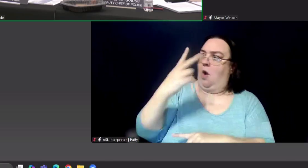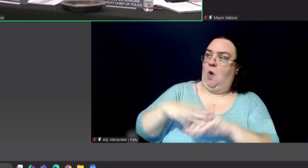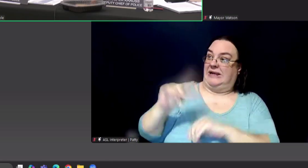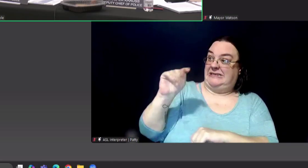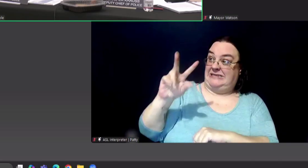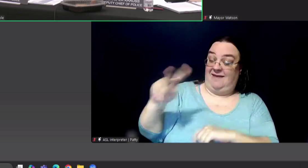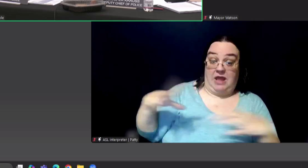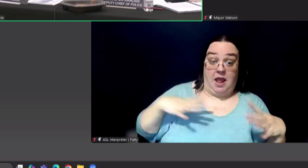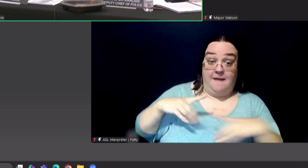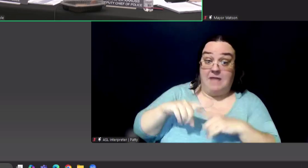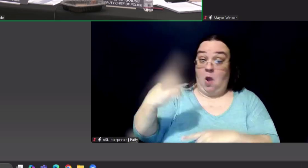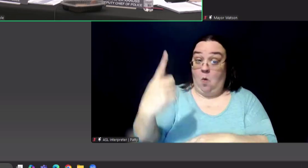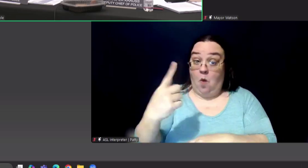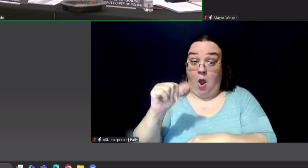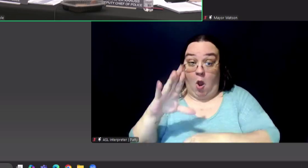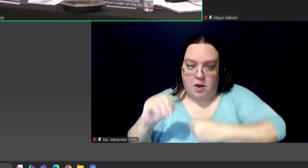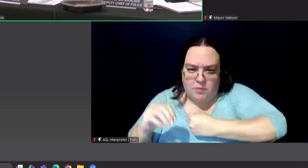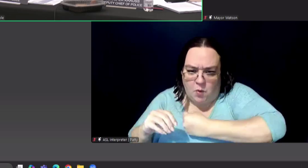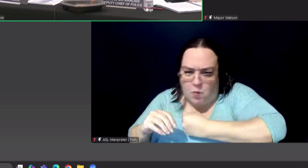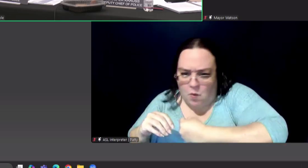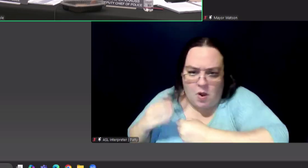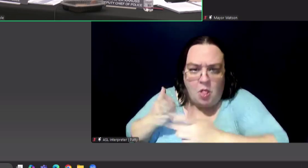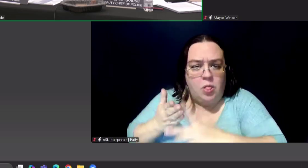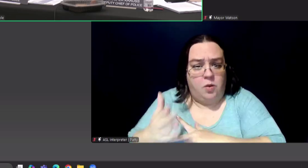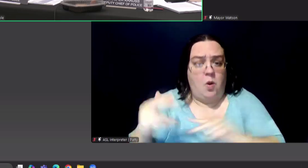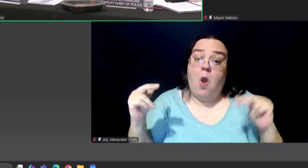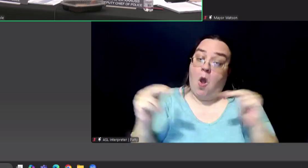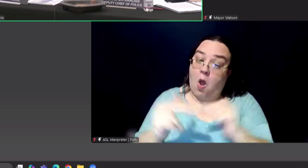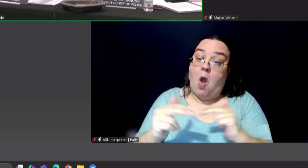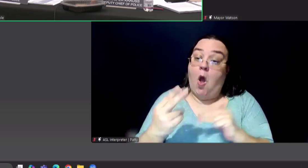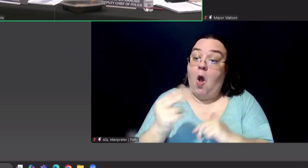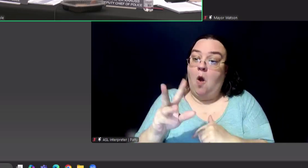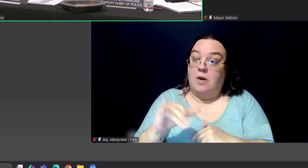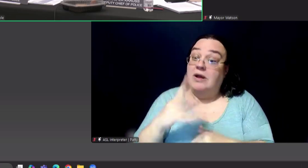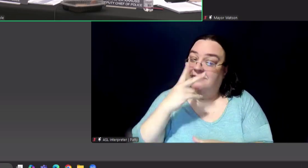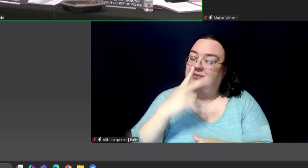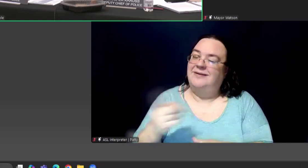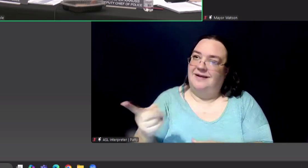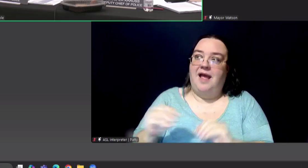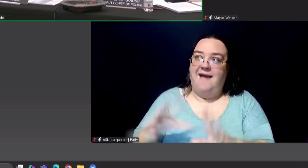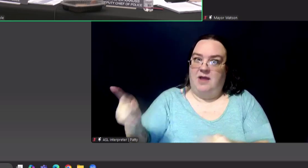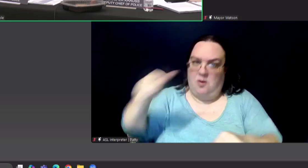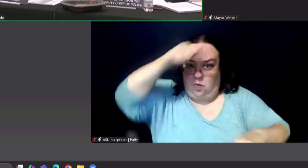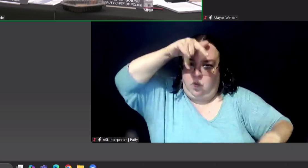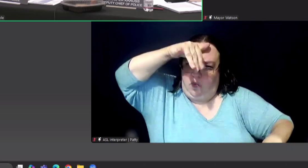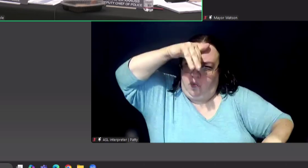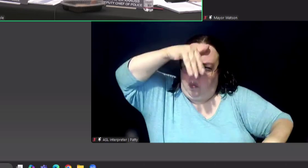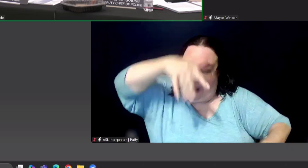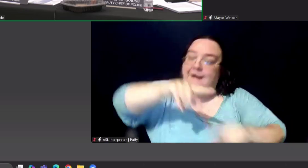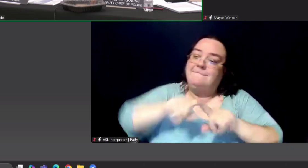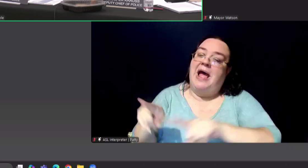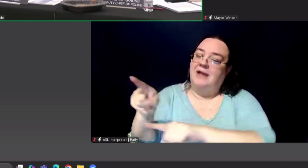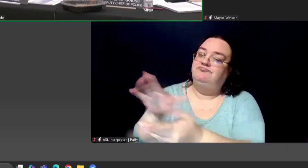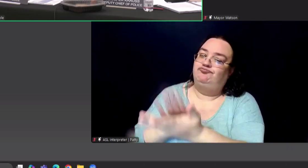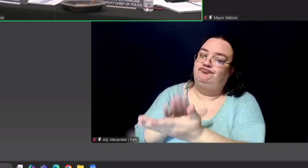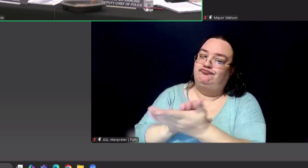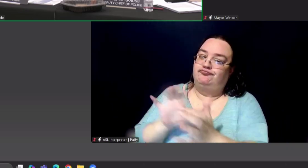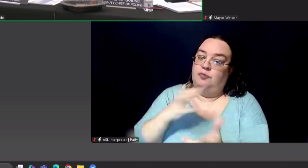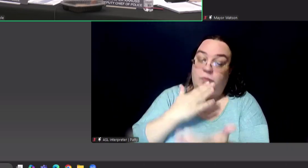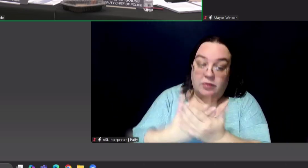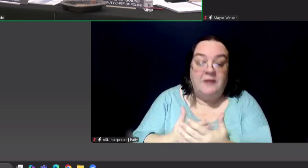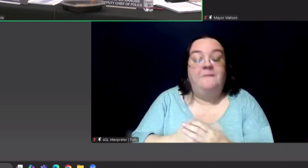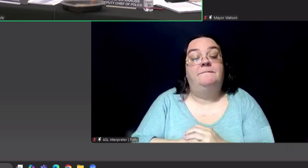one arm through the hallways, let's just say he was sweating a little, but he did well. Traffic enforcement initiative